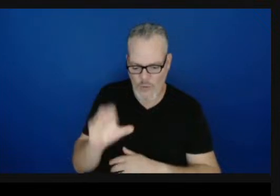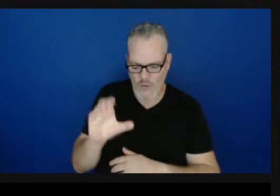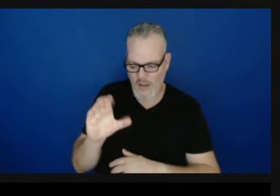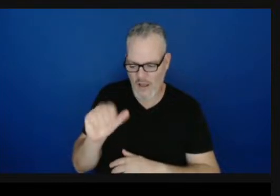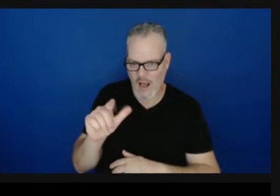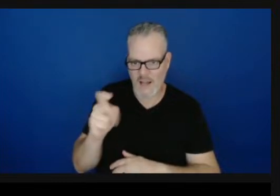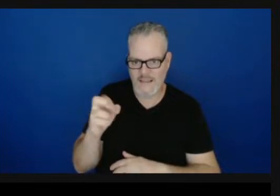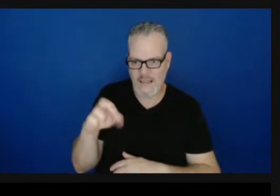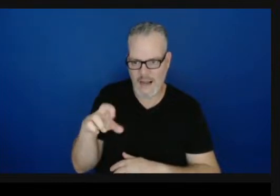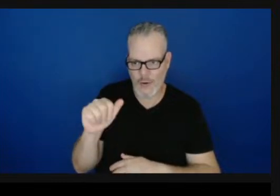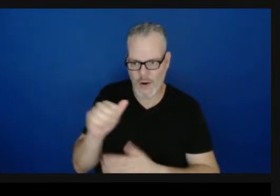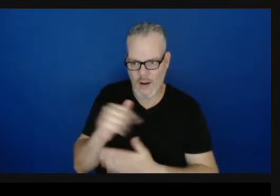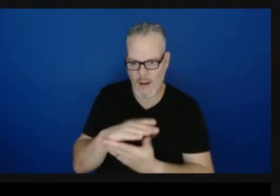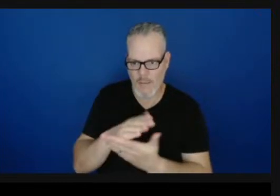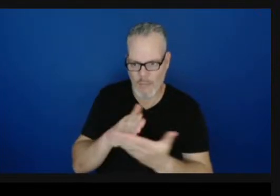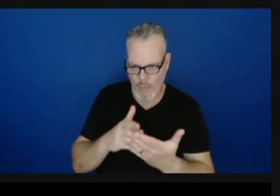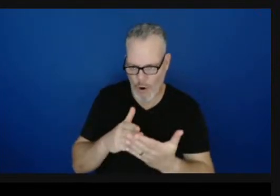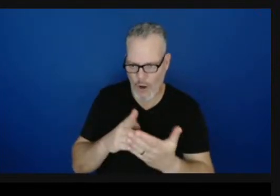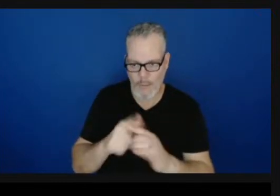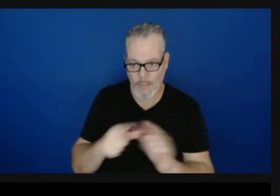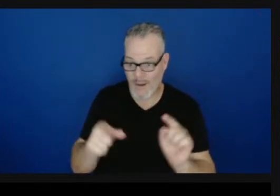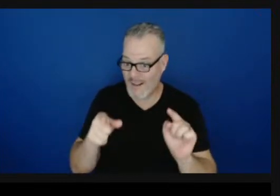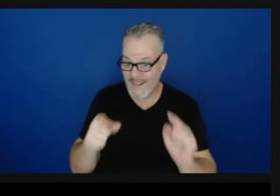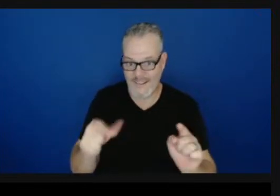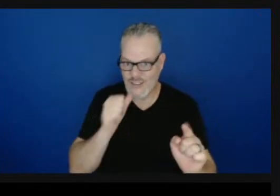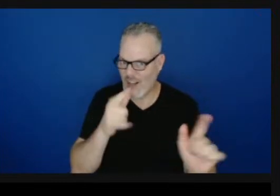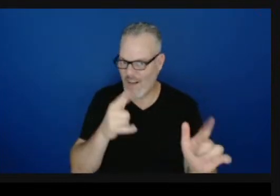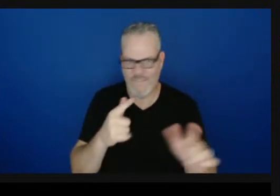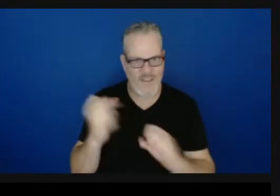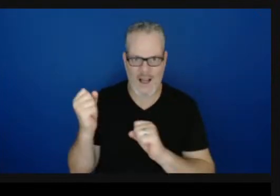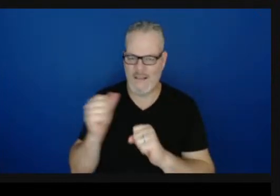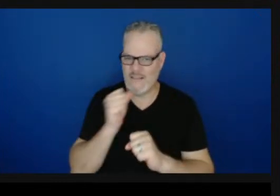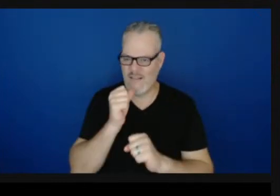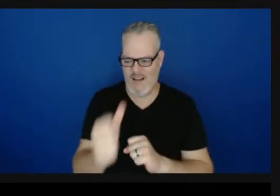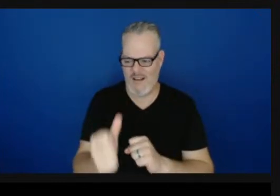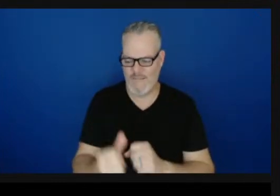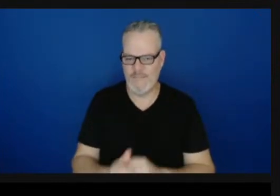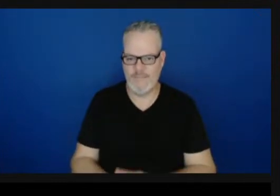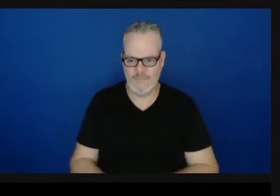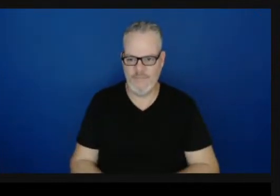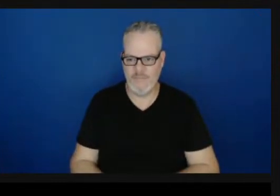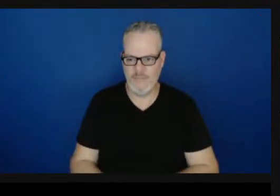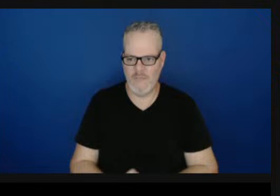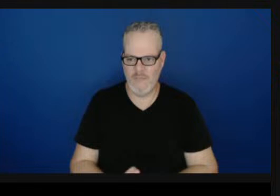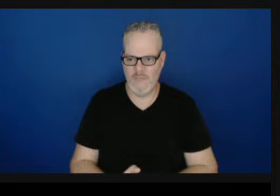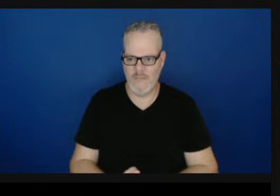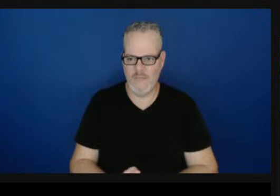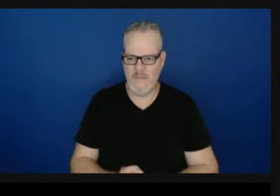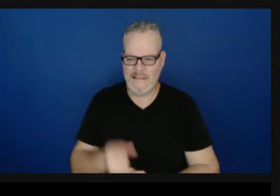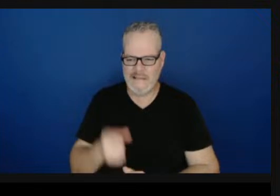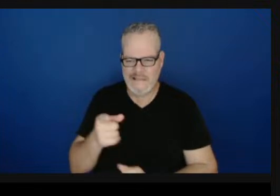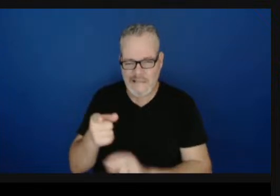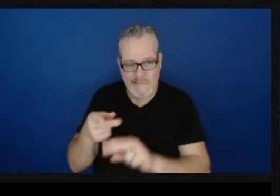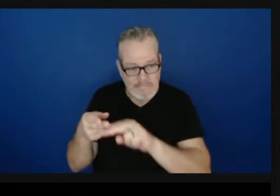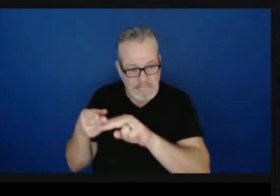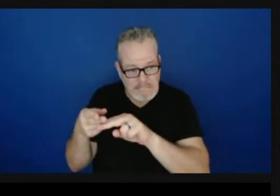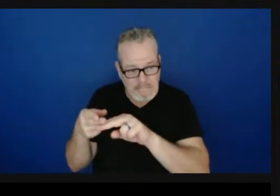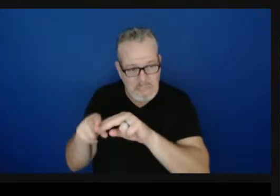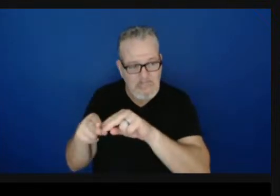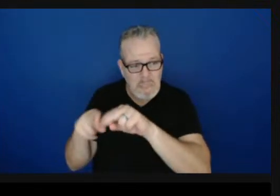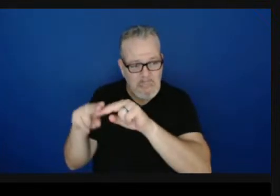here, but certainly nowhere near as fast, if at all. And we're just picking at the beginning of inflation on the Hawaiʻi,